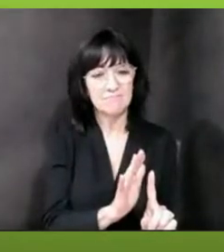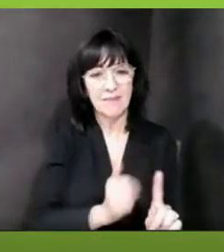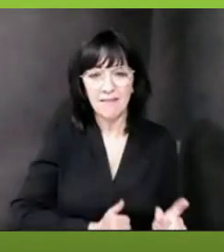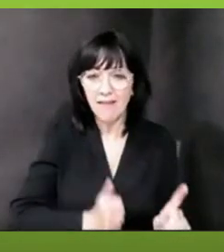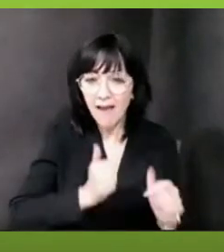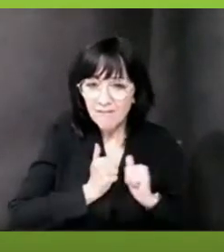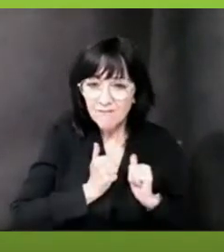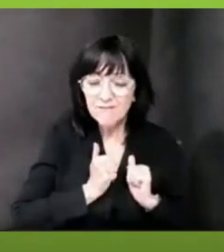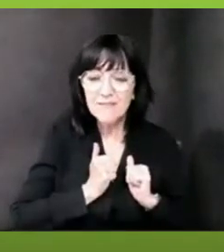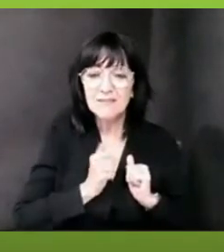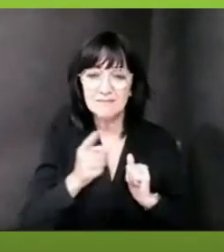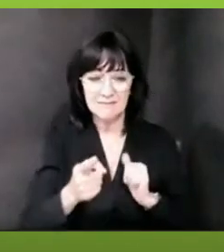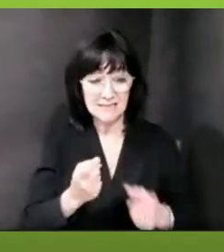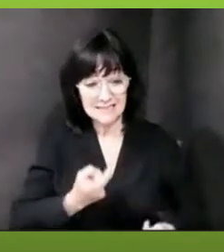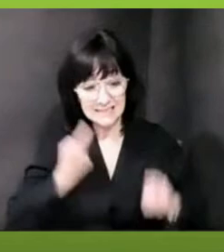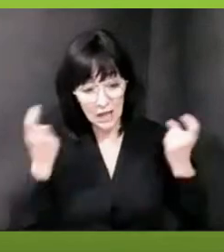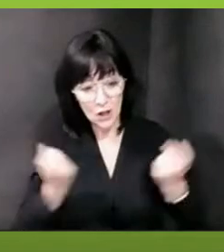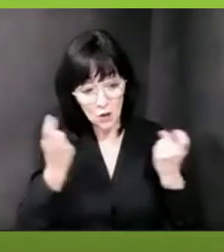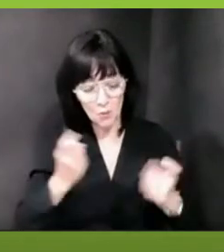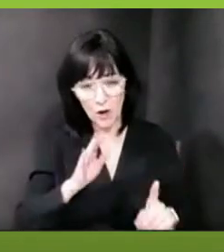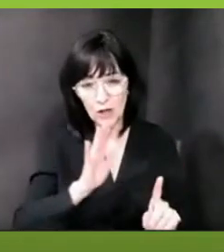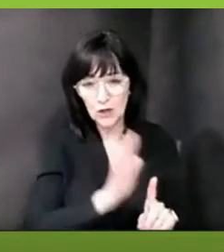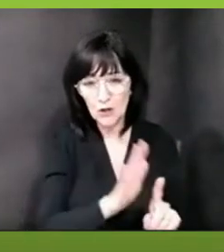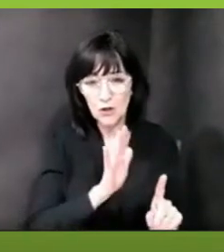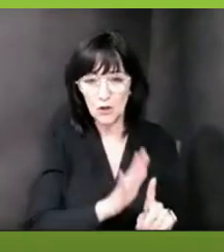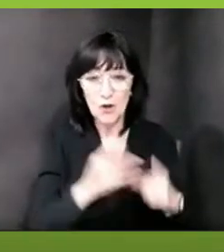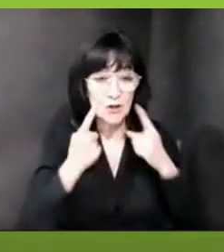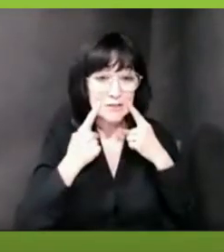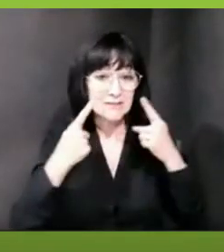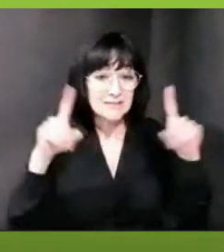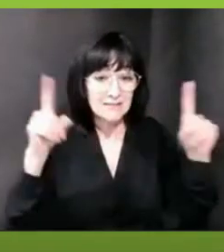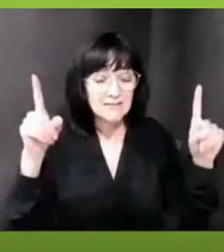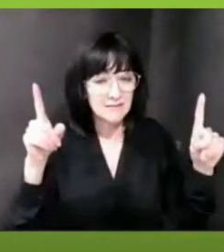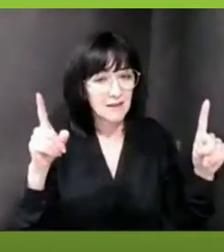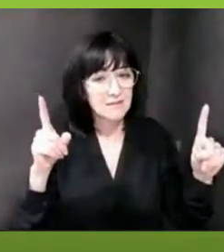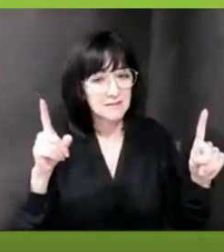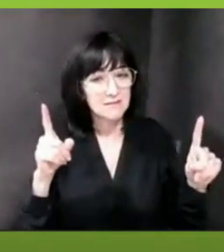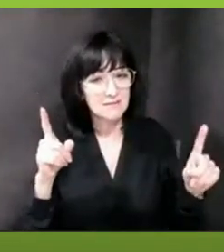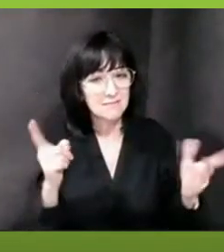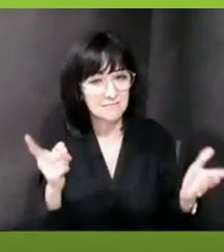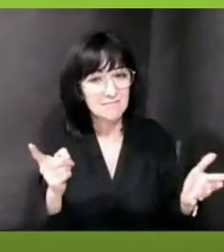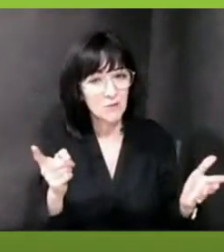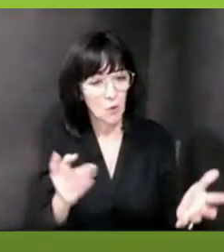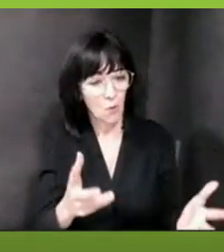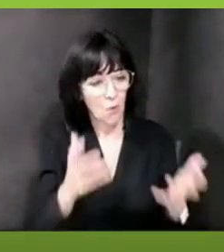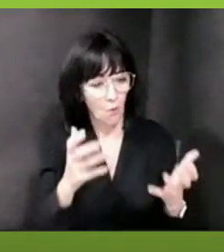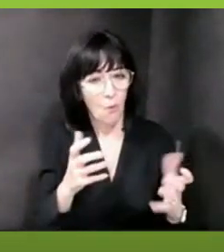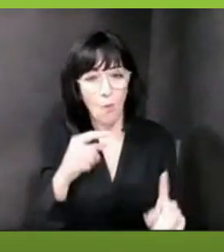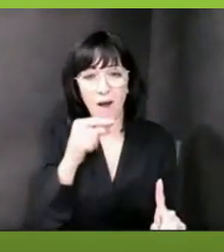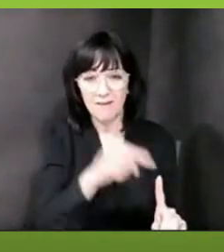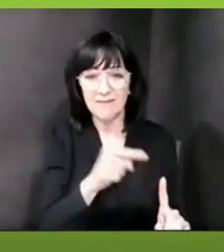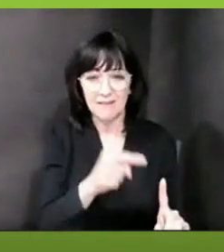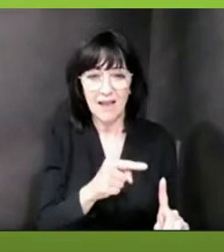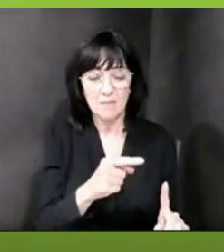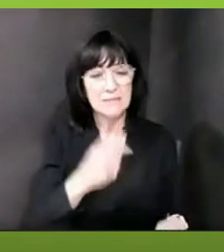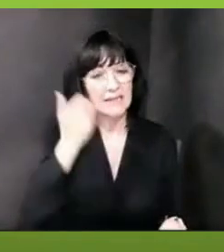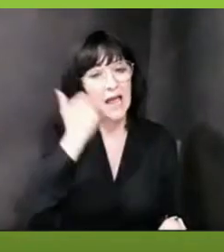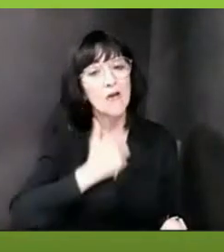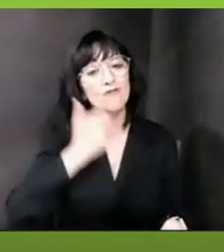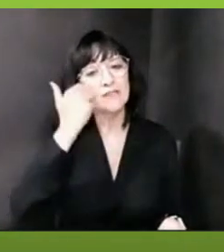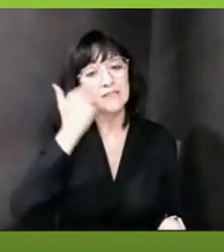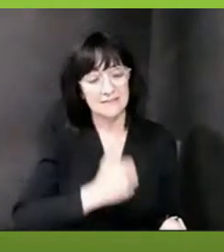making sure that some of their time every day is spent in space that feels good, and